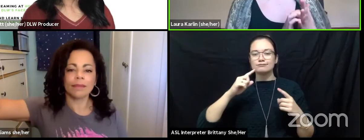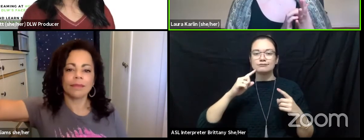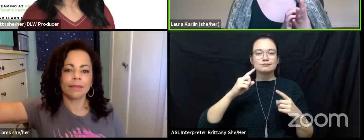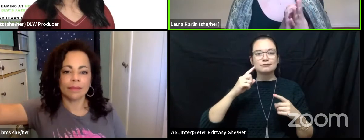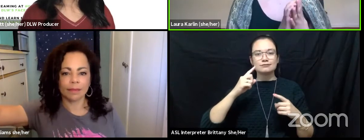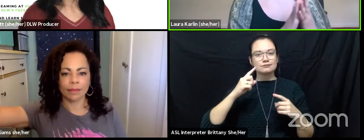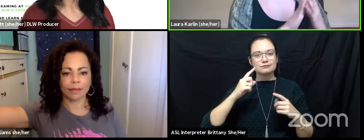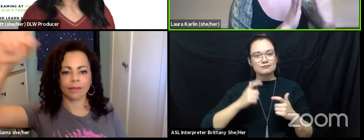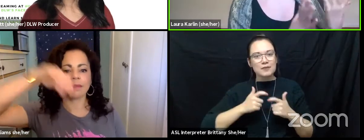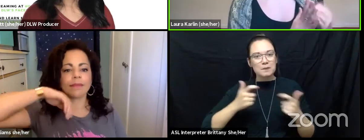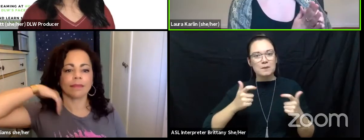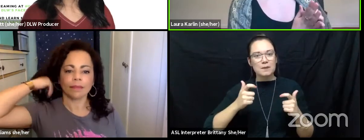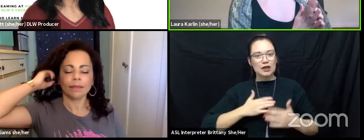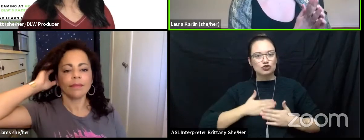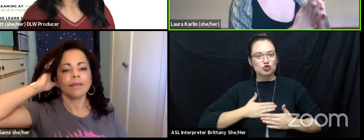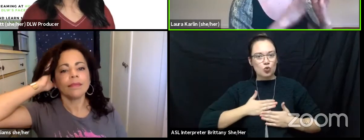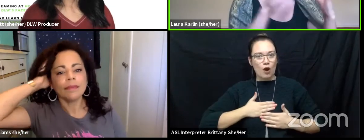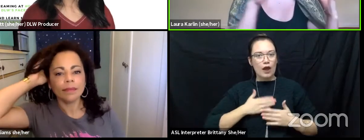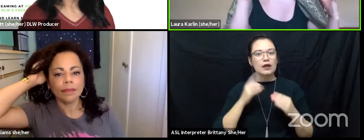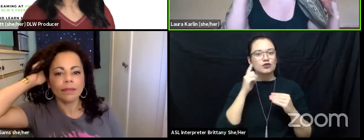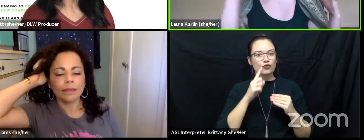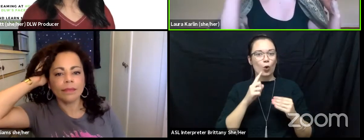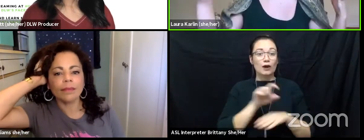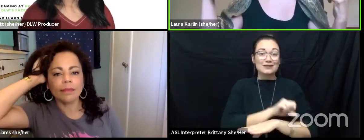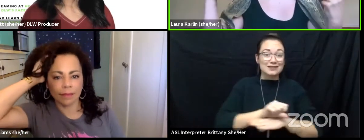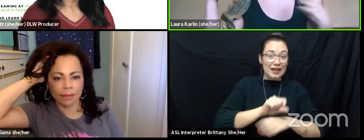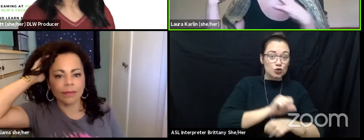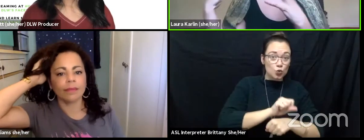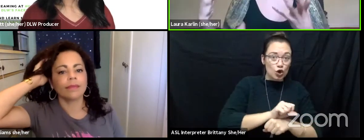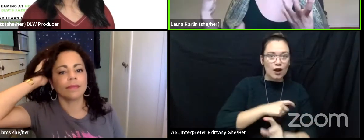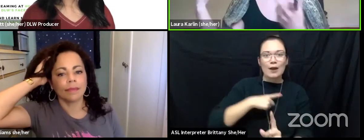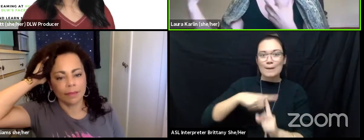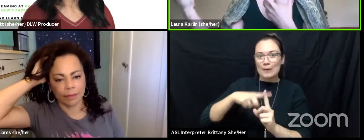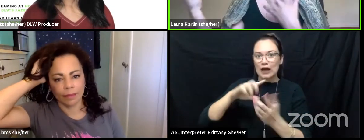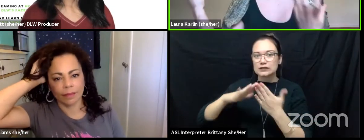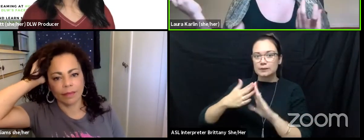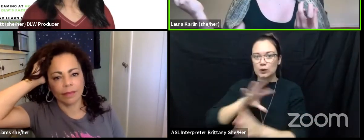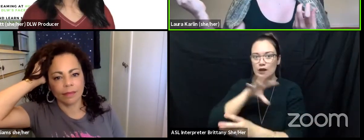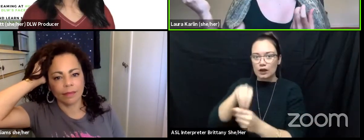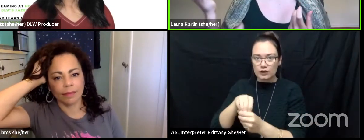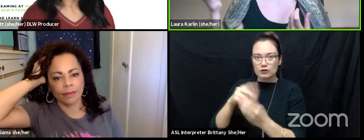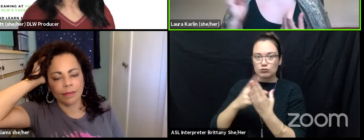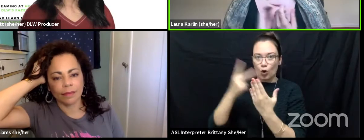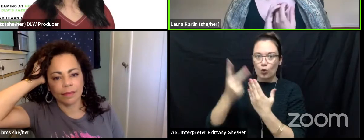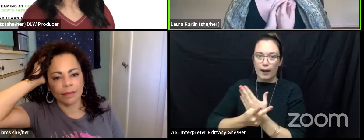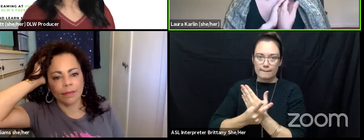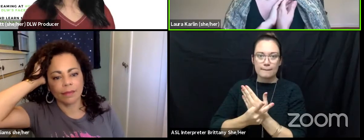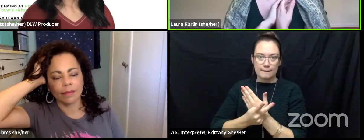joys is to create staged work along with the community engagement programming that we do.